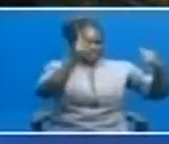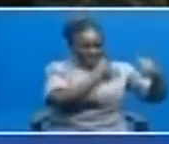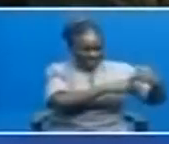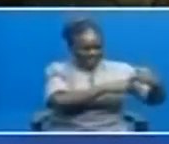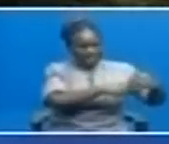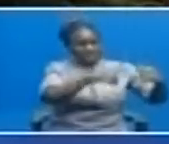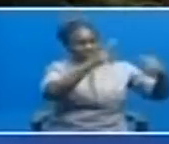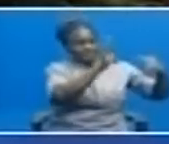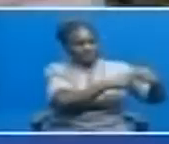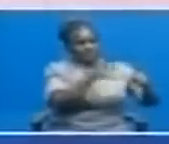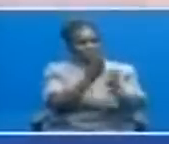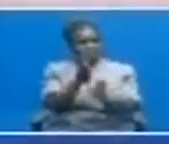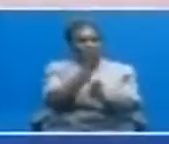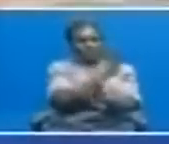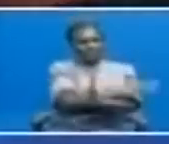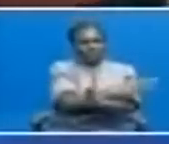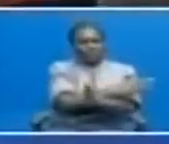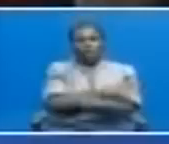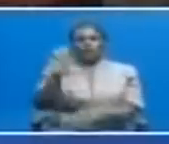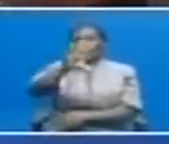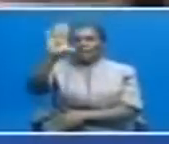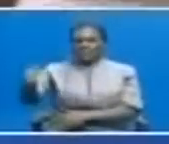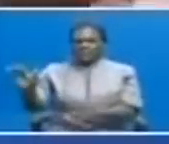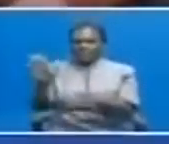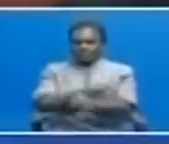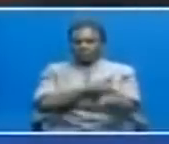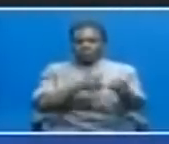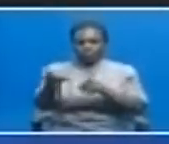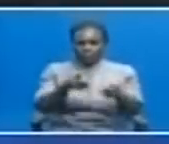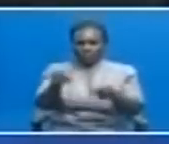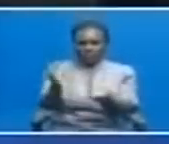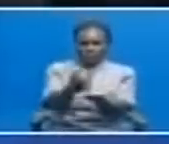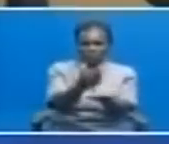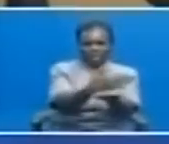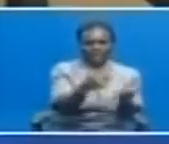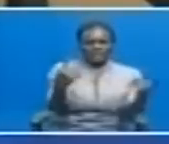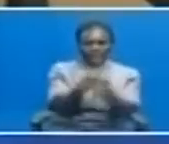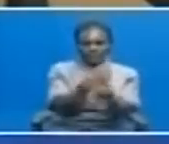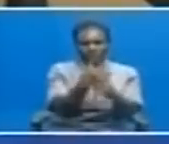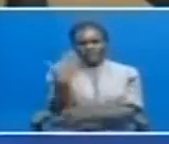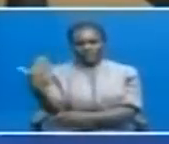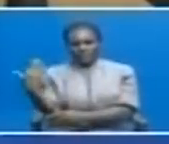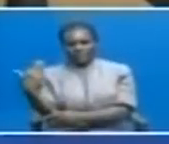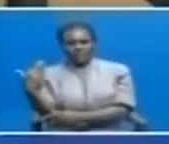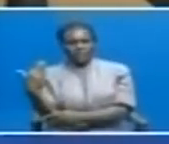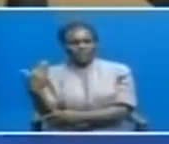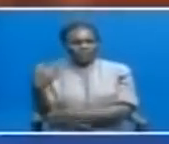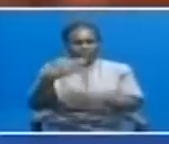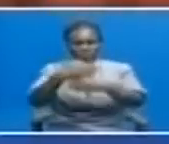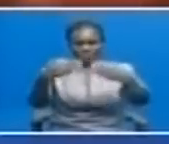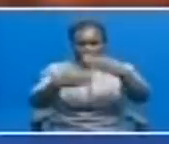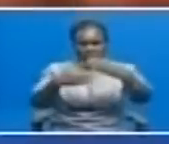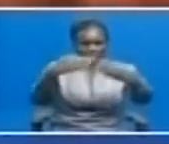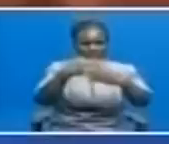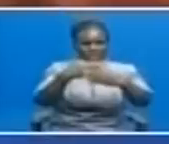Nigeria, before he began a journey through the entire continent, a journey that involved a collection of artifacts that today make up the monument. I wanted to